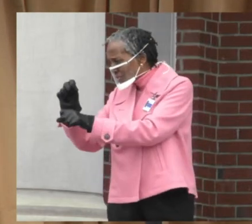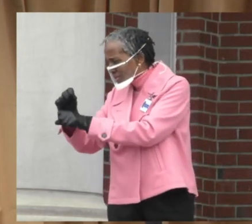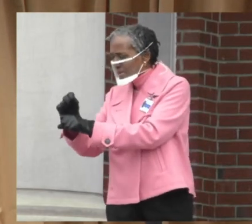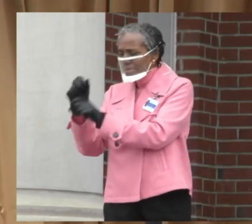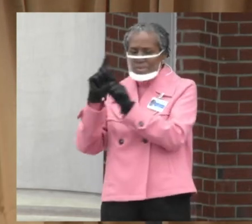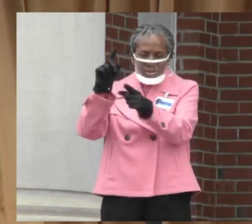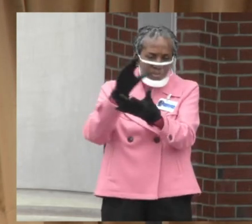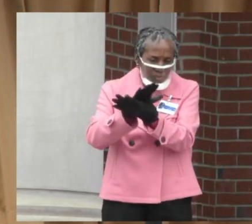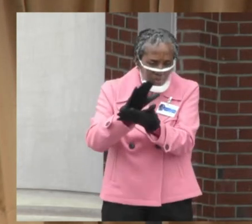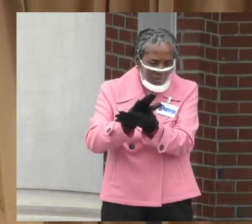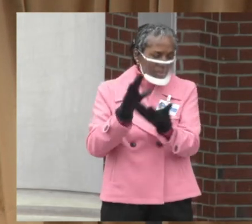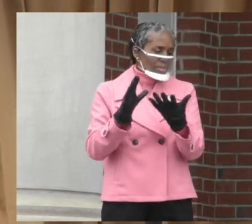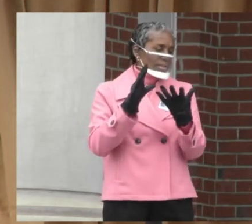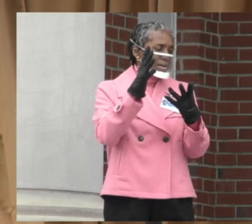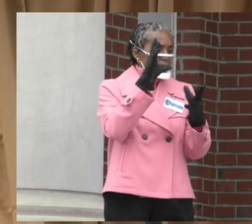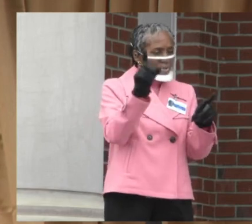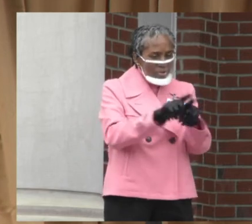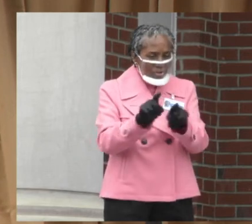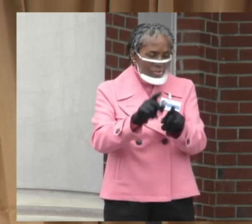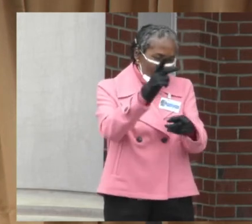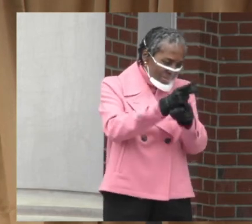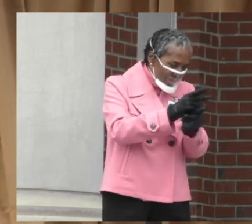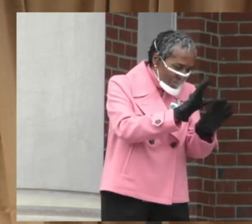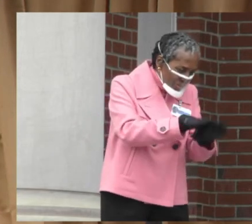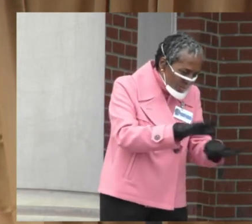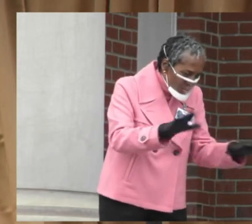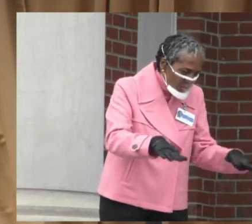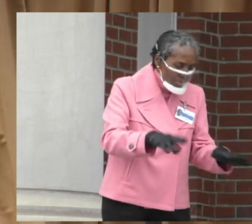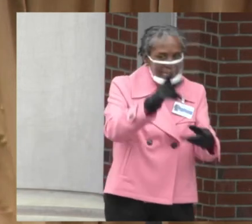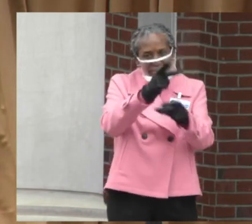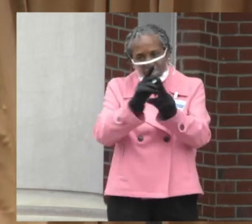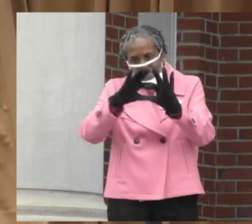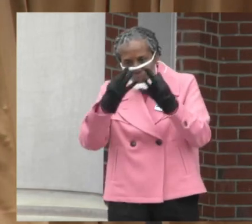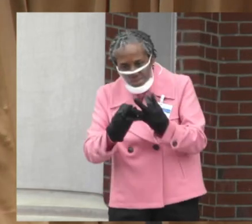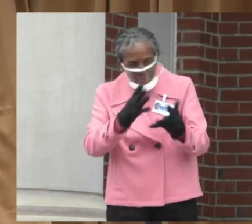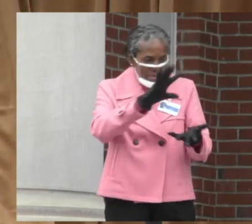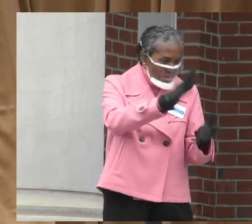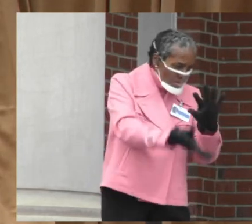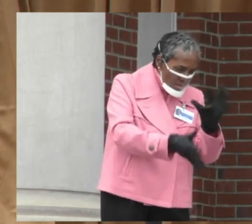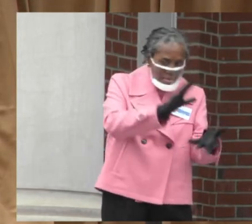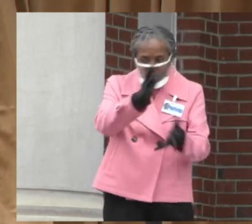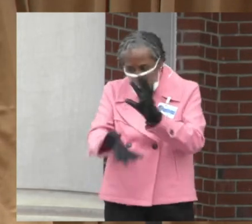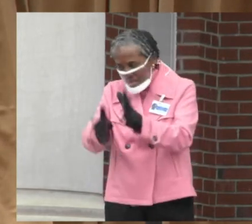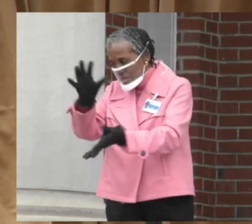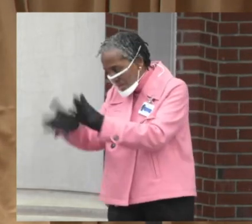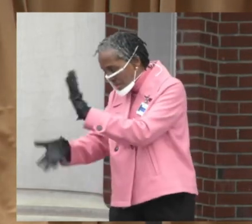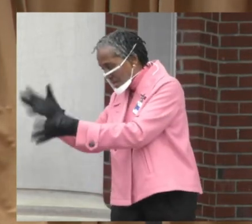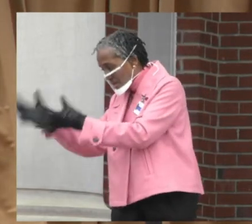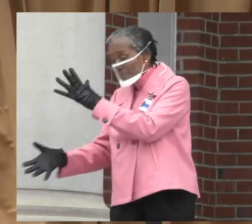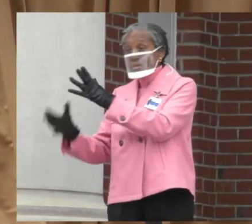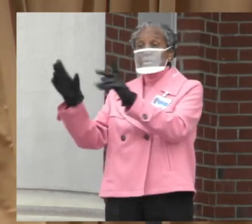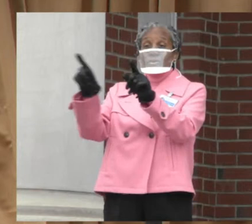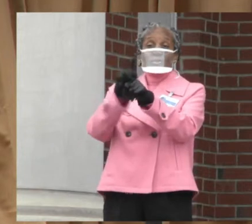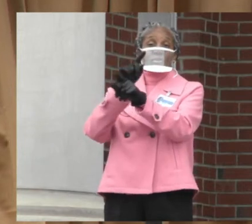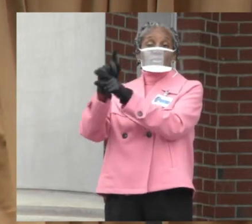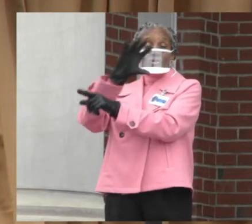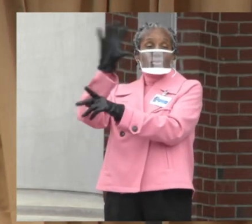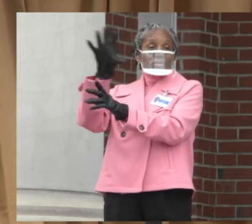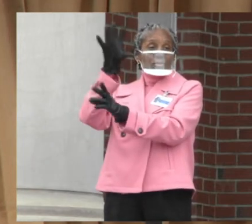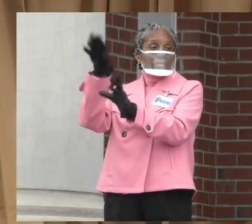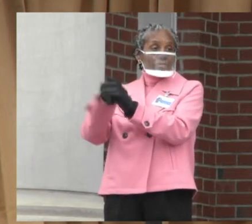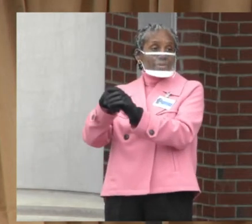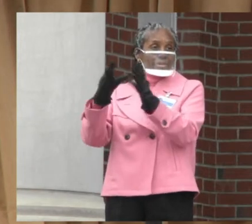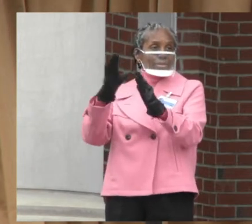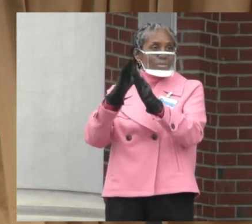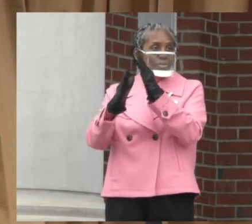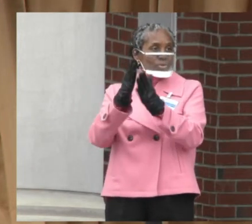school. Many of you have continued to care for children and other family members. And many of you have made community service a part of your college